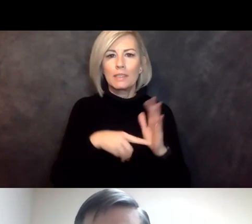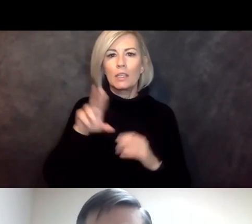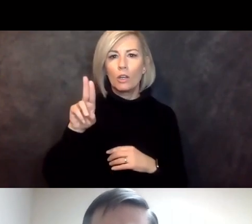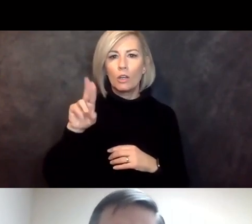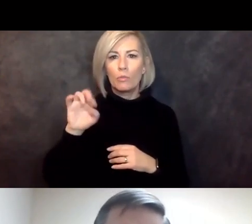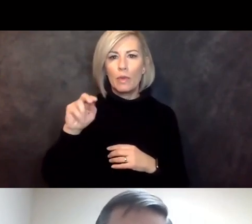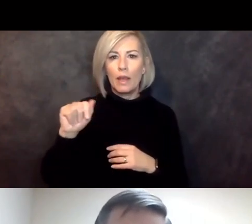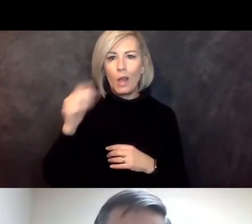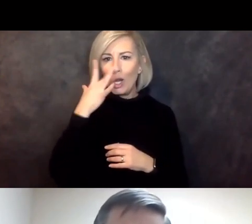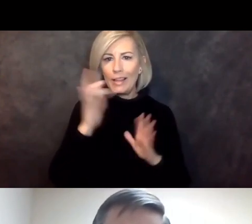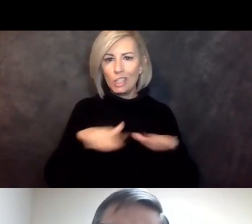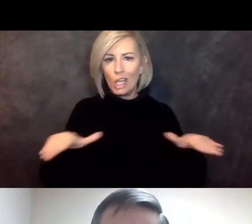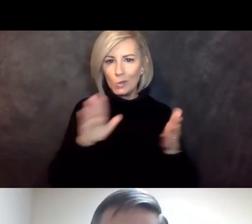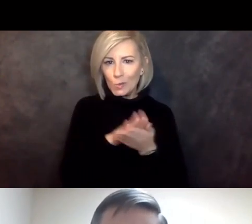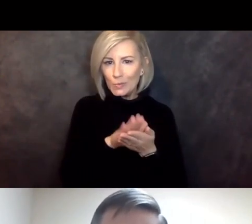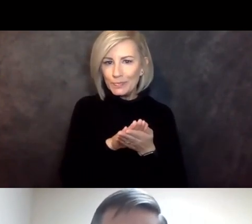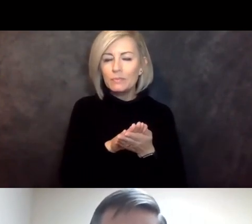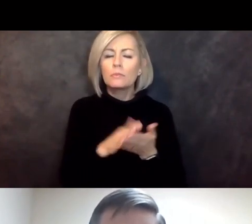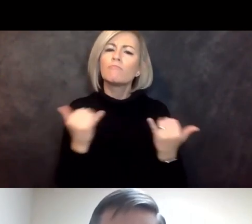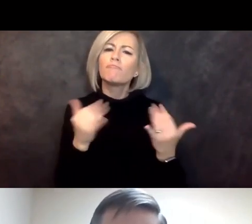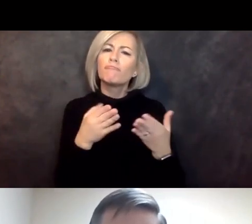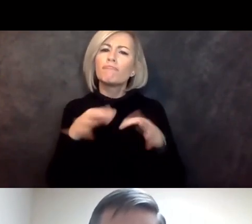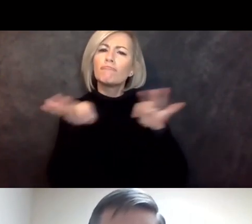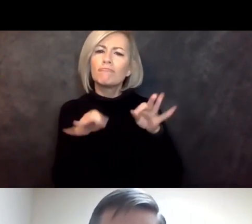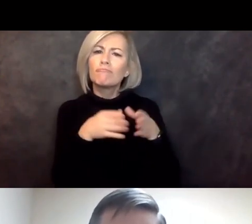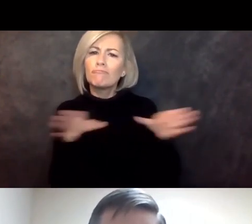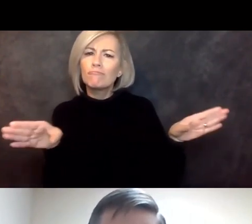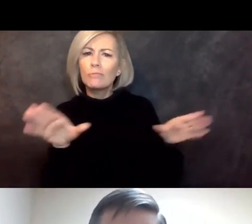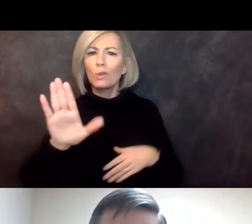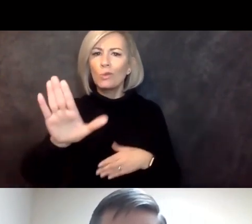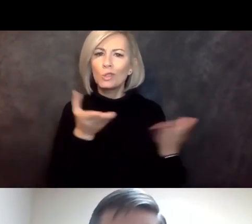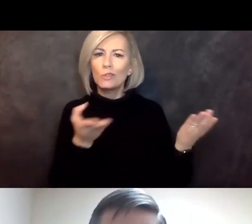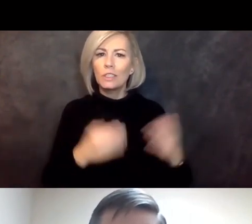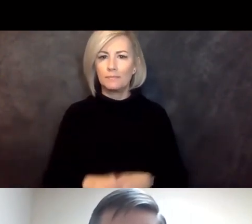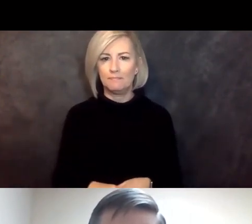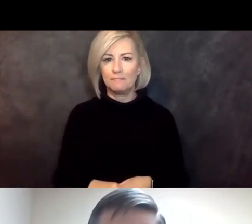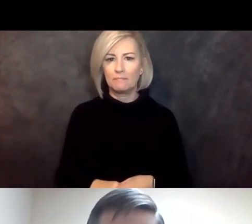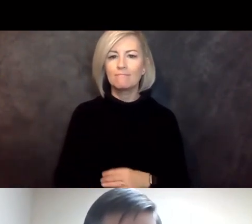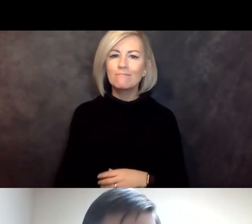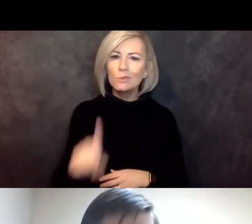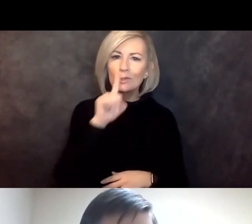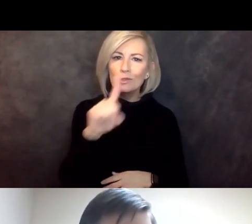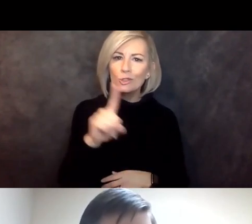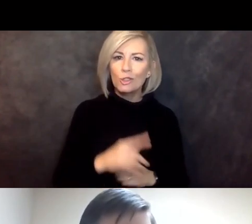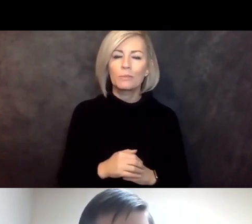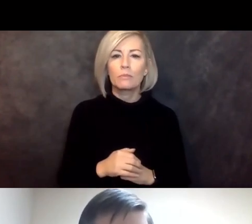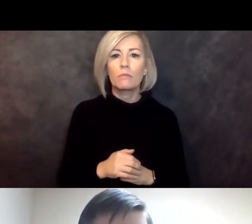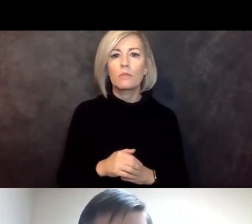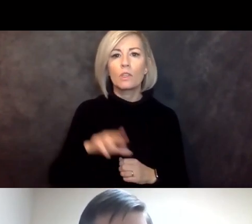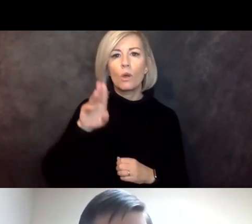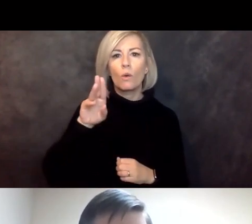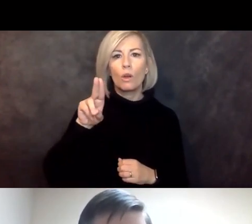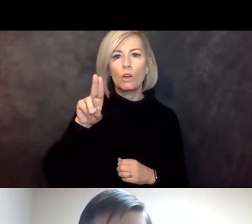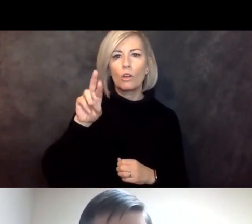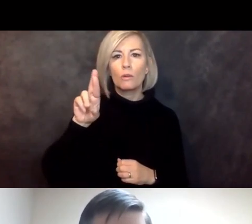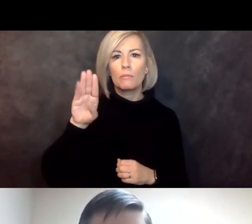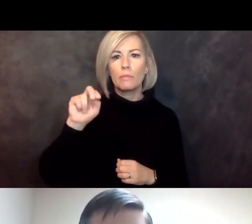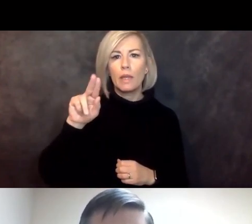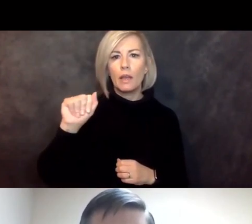And now, can you please give us a nice overview of your services there? Absolutely. So the Urbana Early Childhood